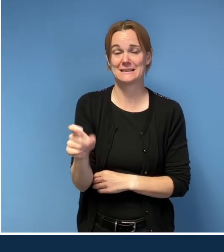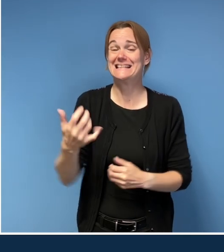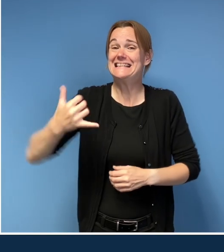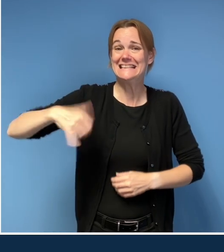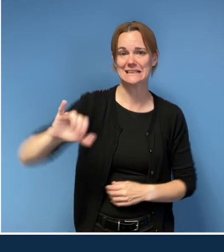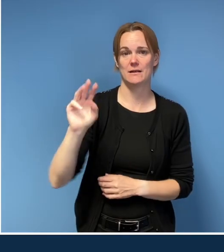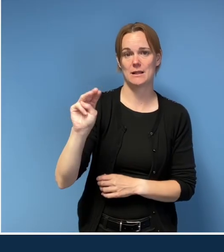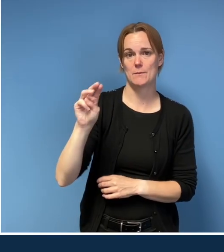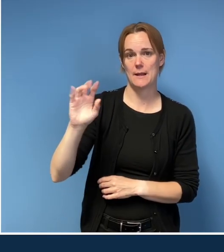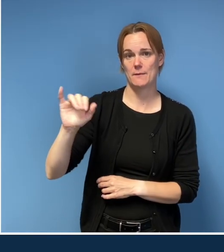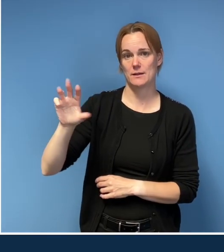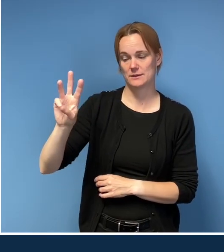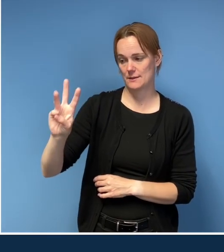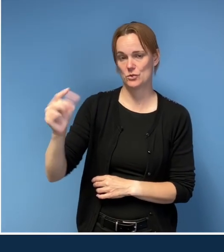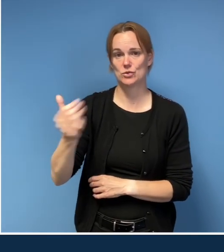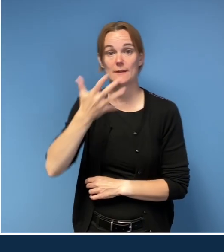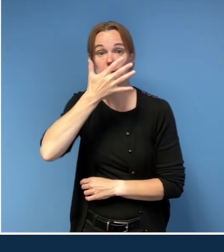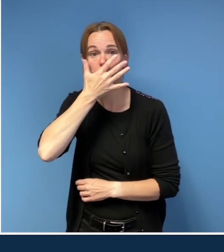our missing and murdered.